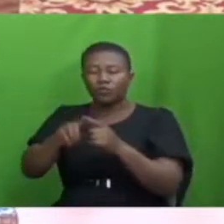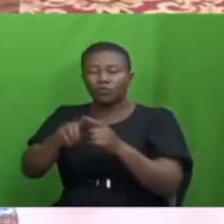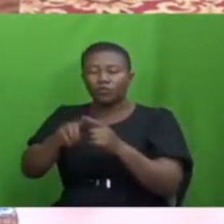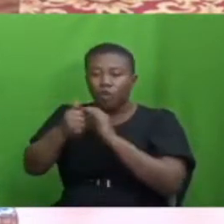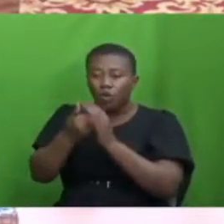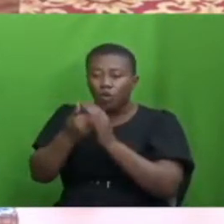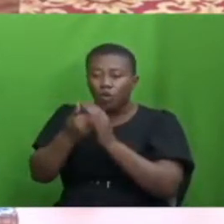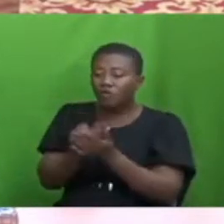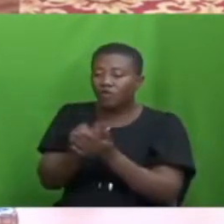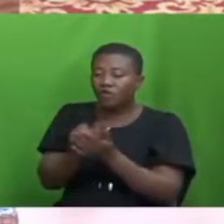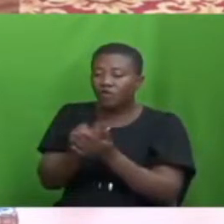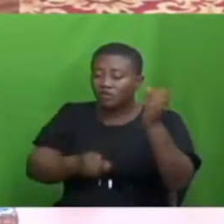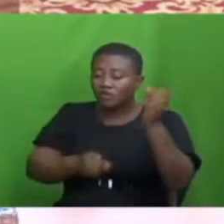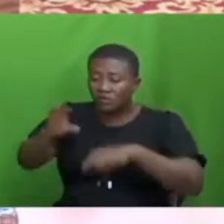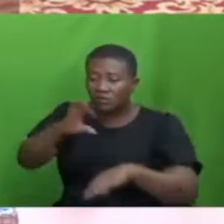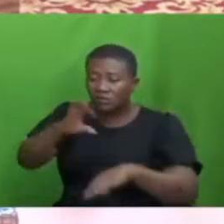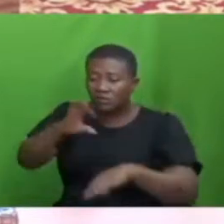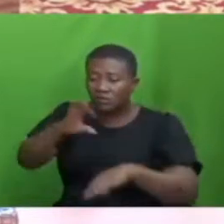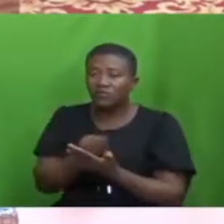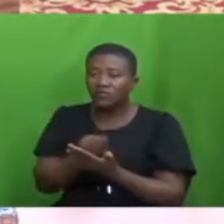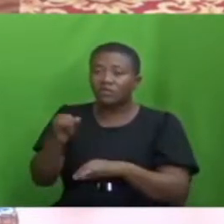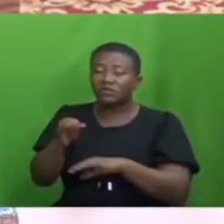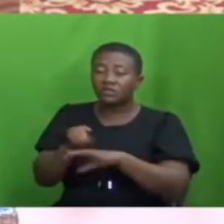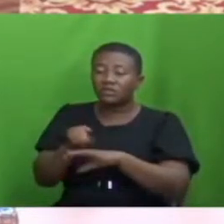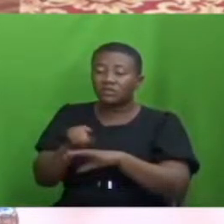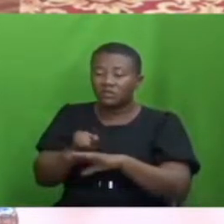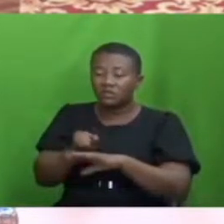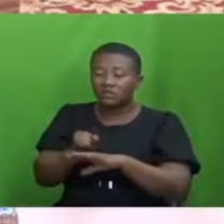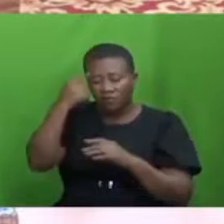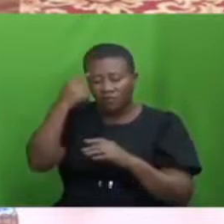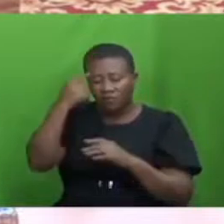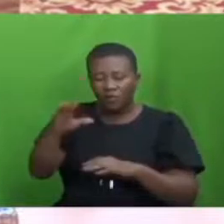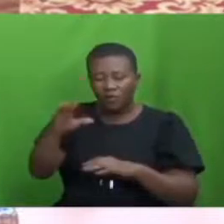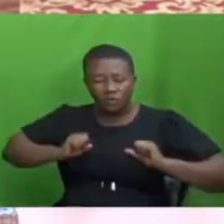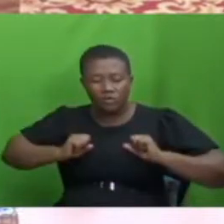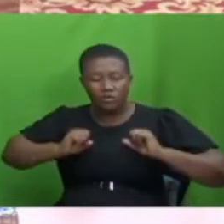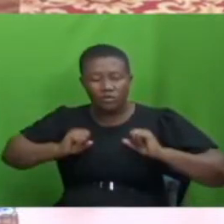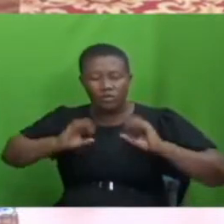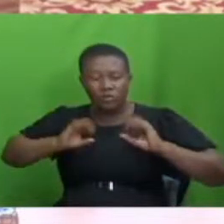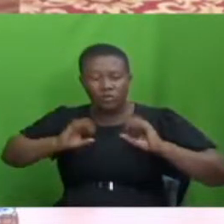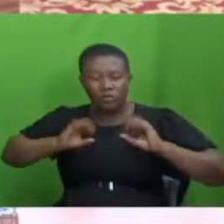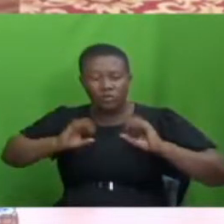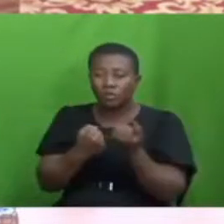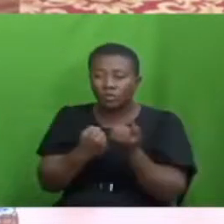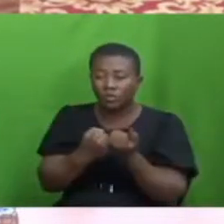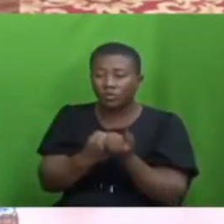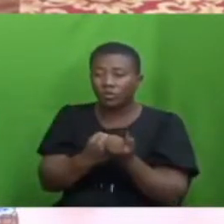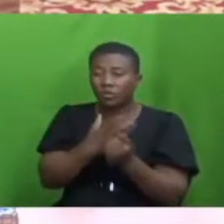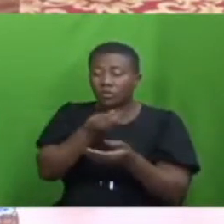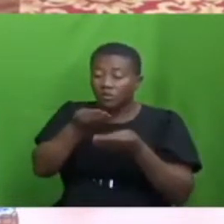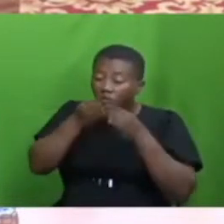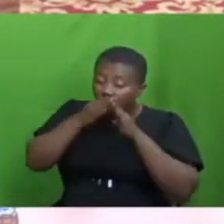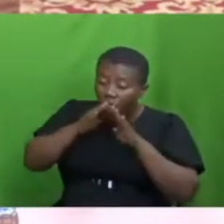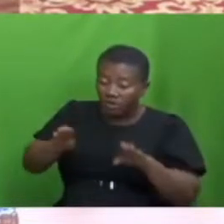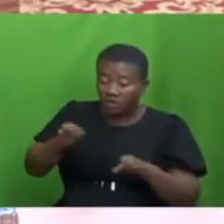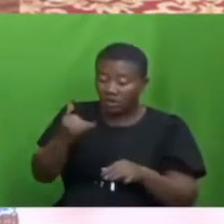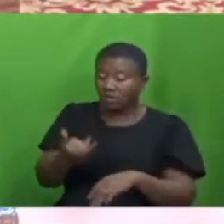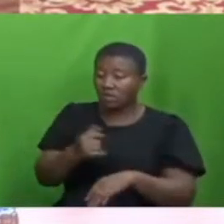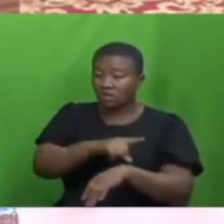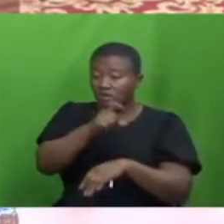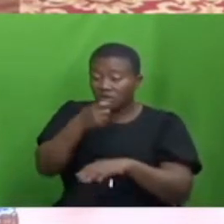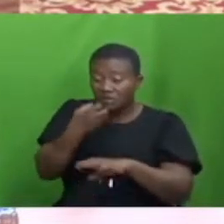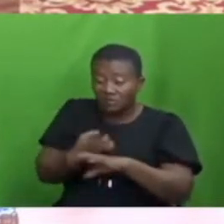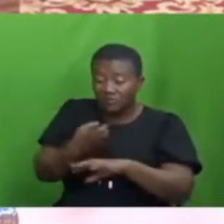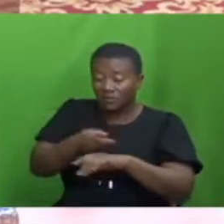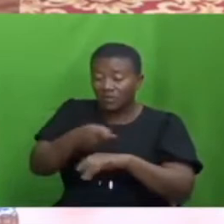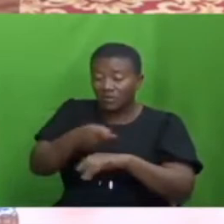financial institutions, and bondholders for the sacrifice, support, and forbearance in this difficult period of our